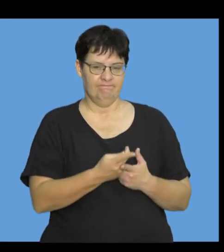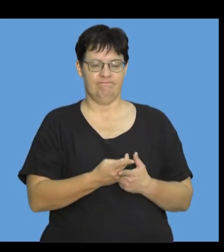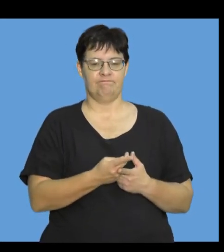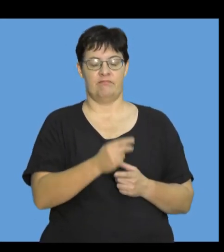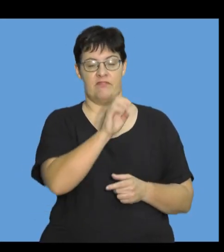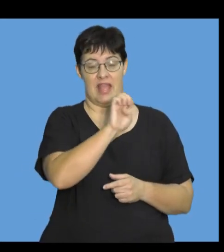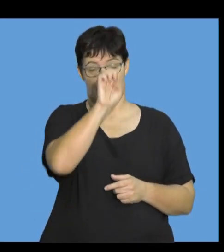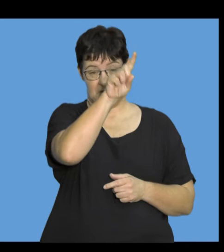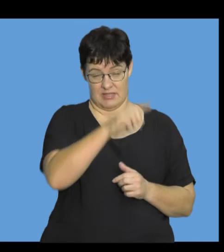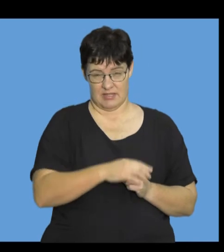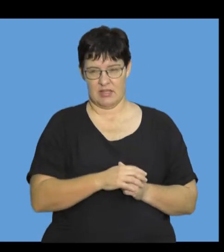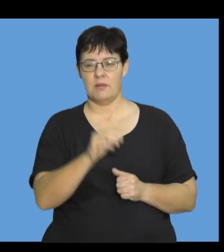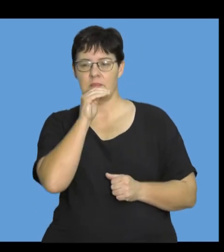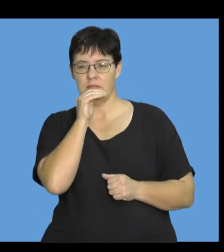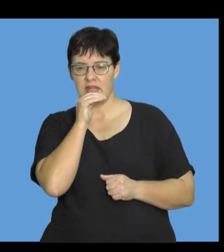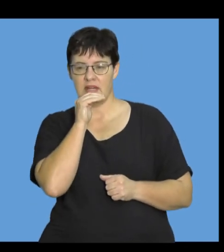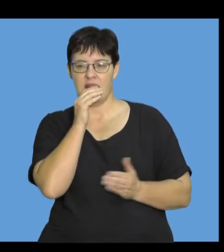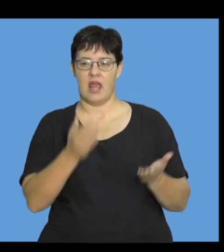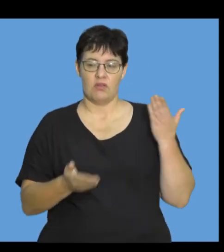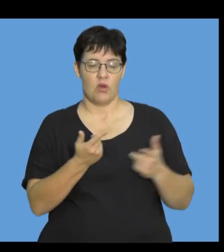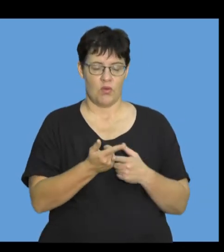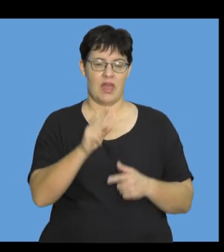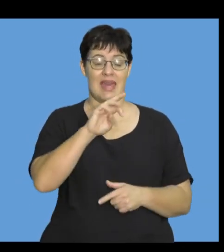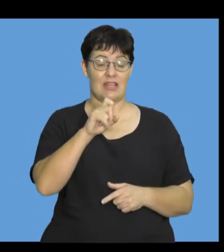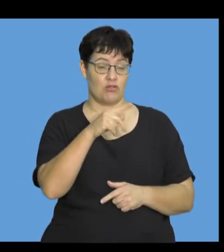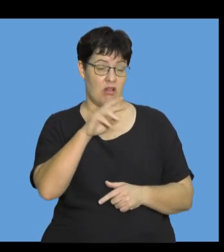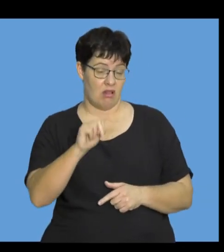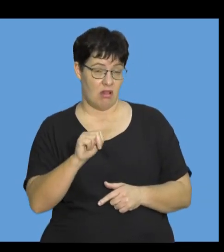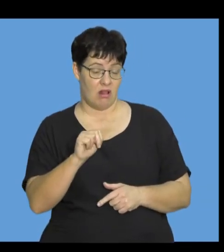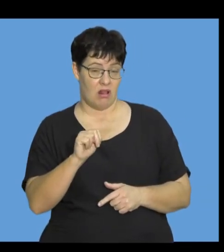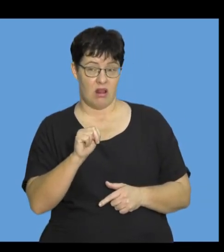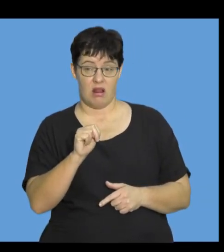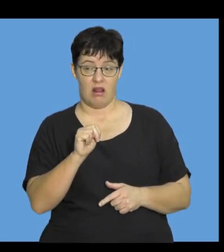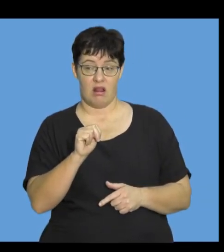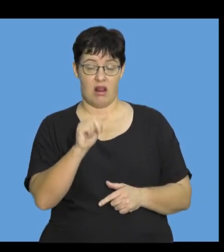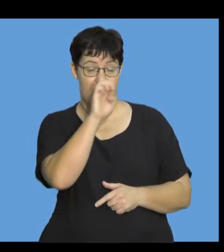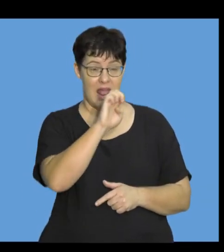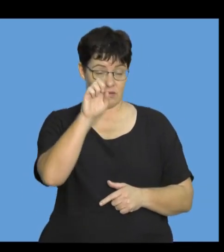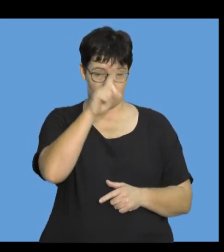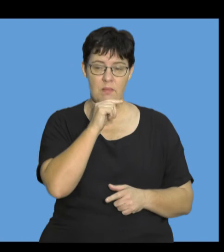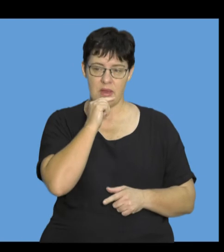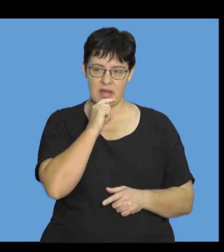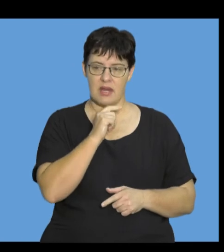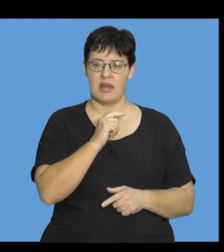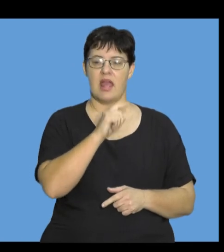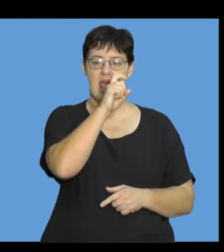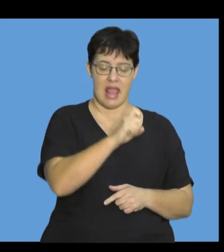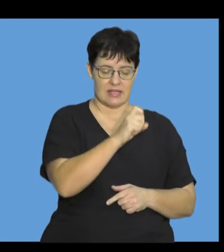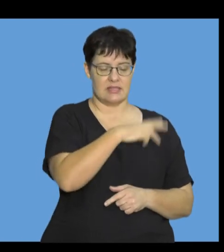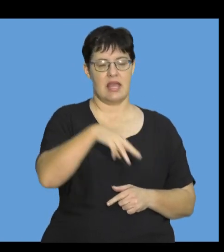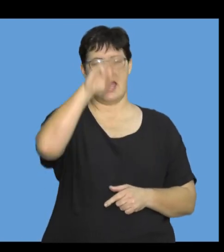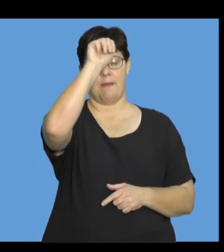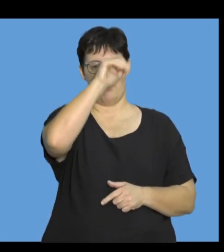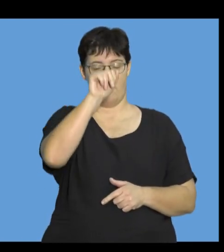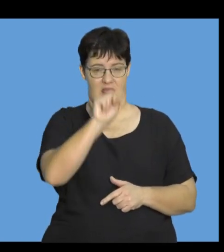exponent. Thus, an equation with rational exponents will then be given in the form of x to the exponent of m